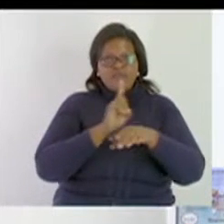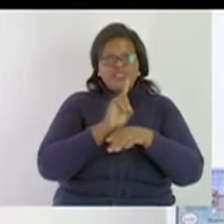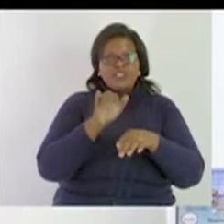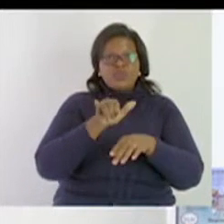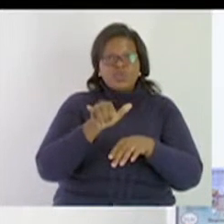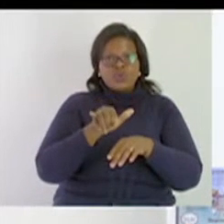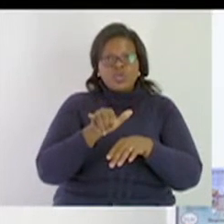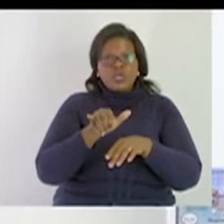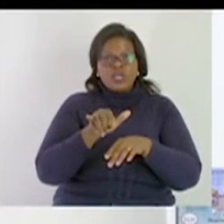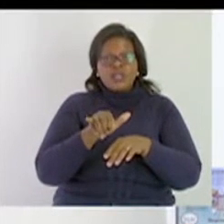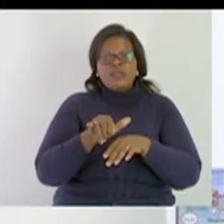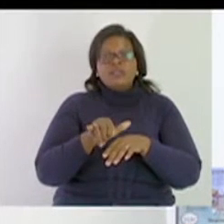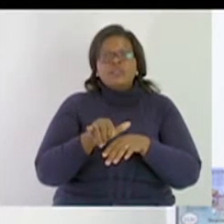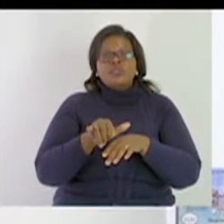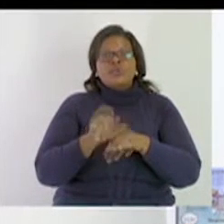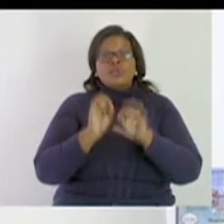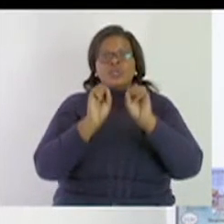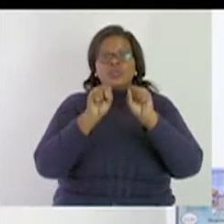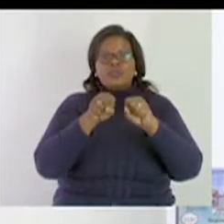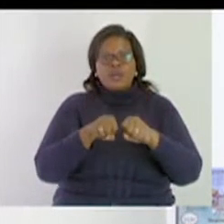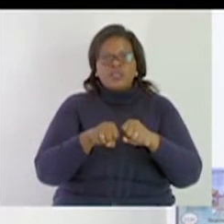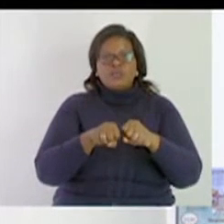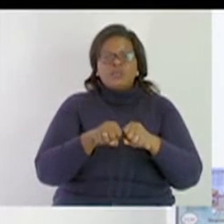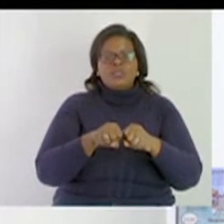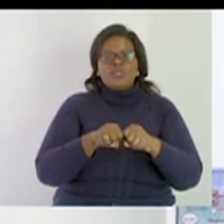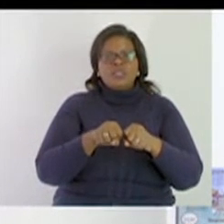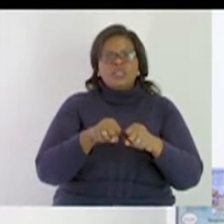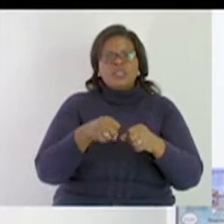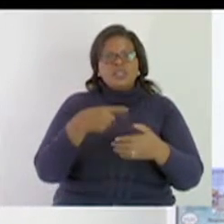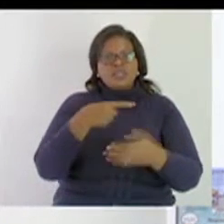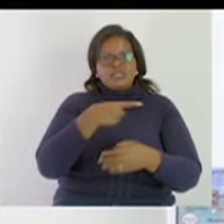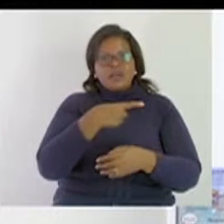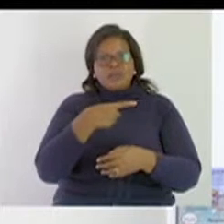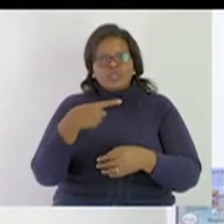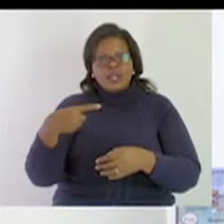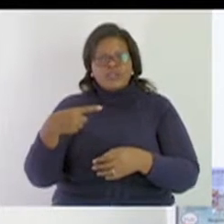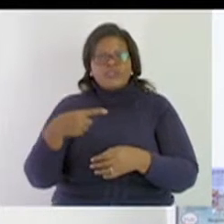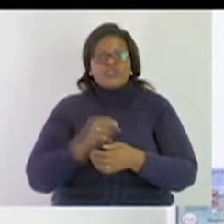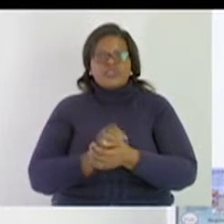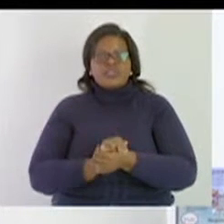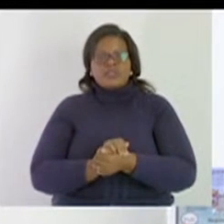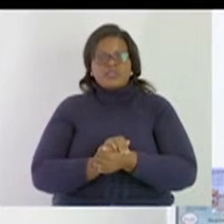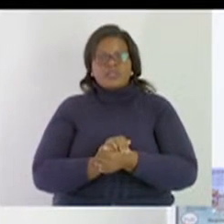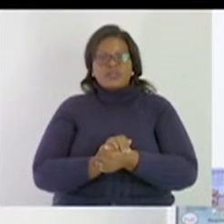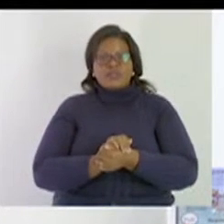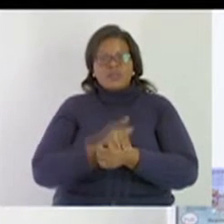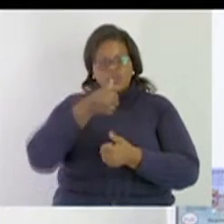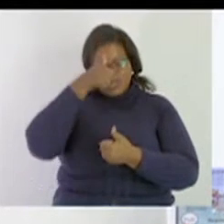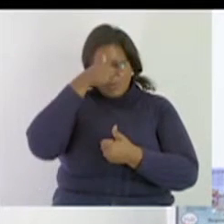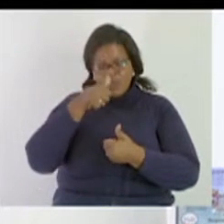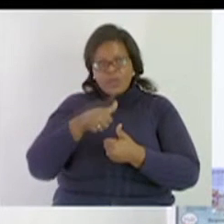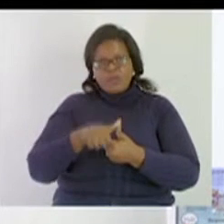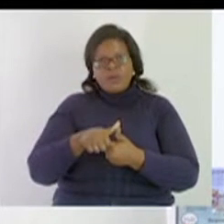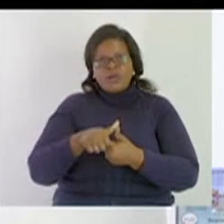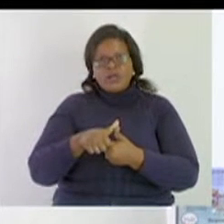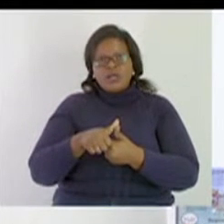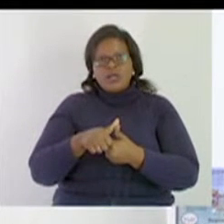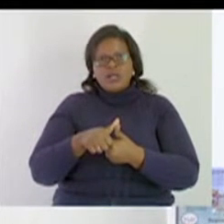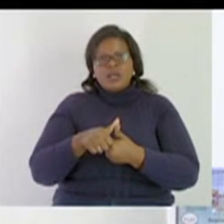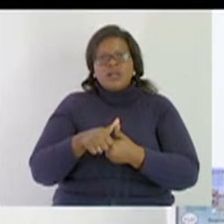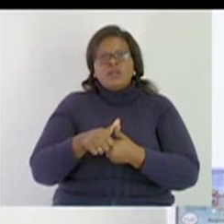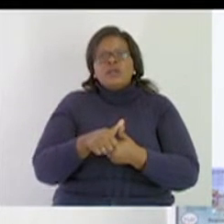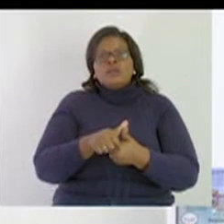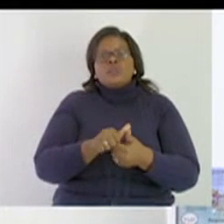Subtraction or addition? Remember, addition and subtraction are